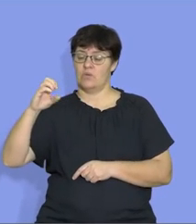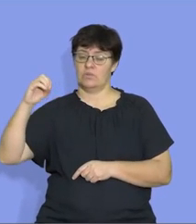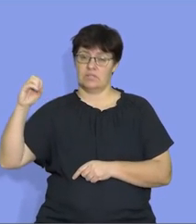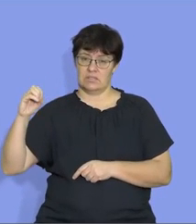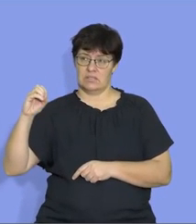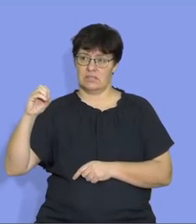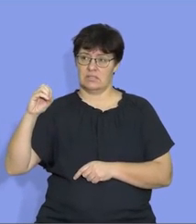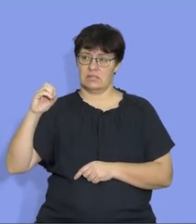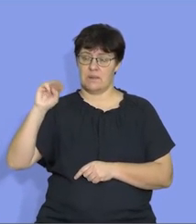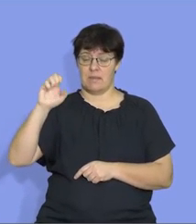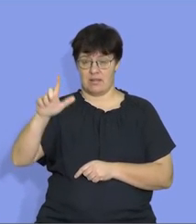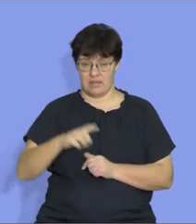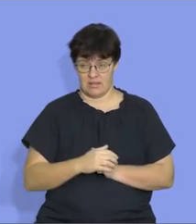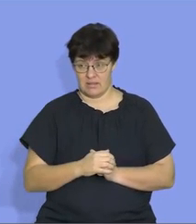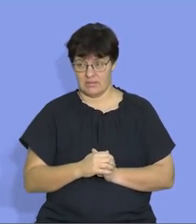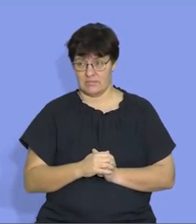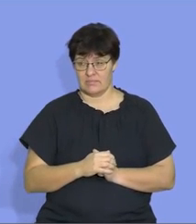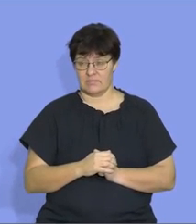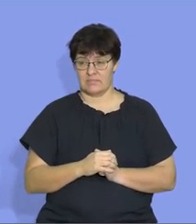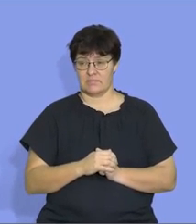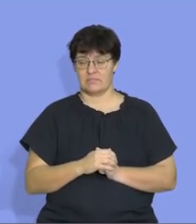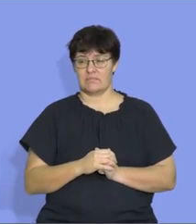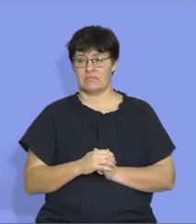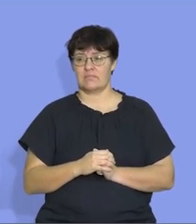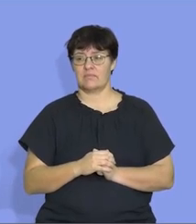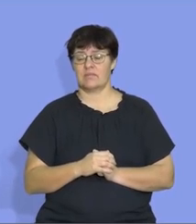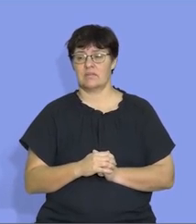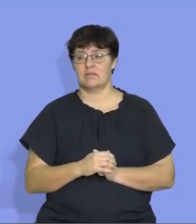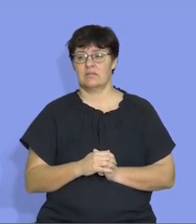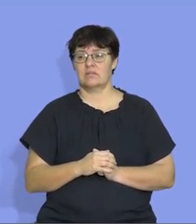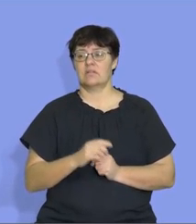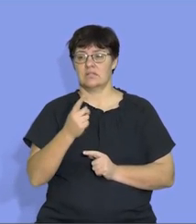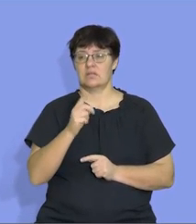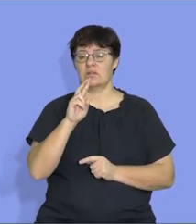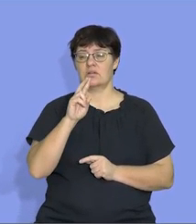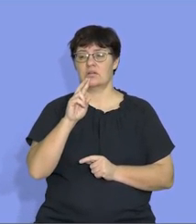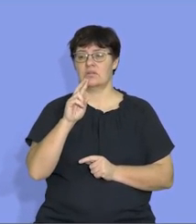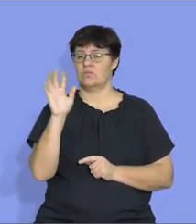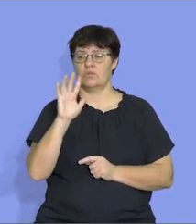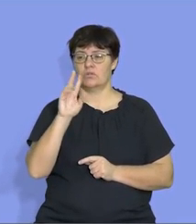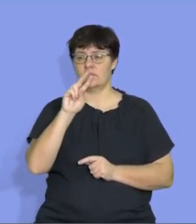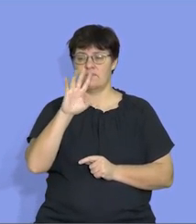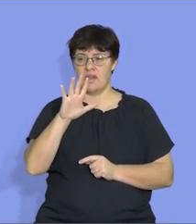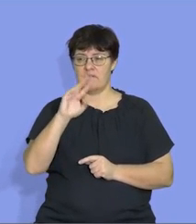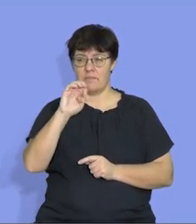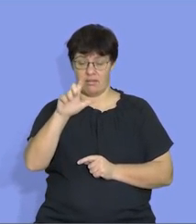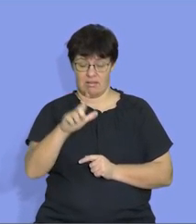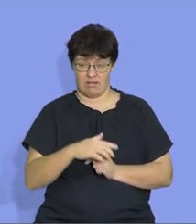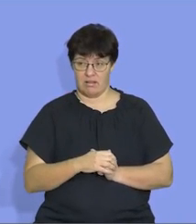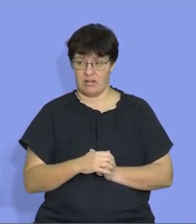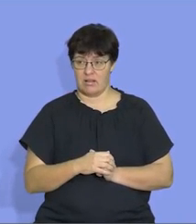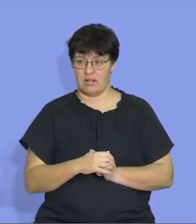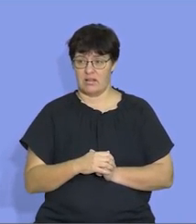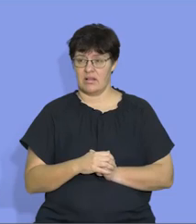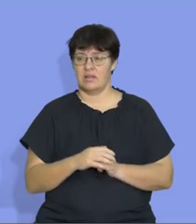cubic milliliters or cubic centimeters, right? So that volume is 25 mils, all right, which